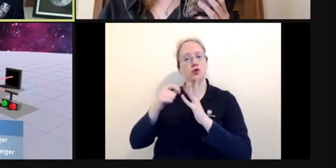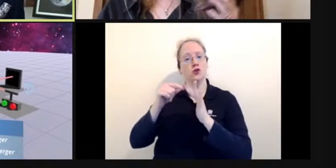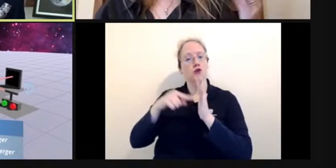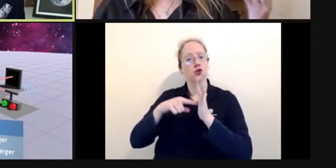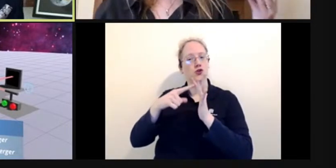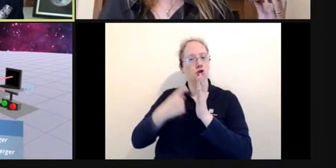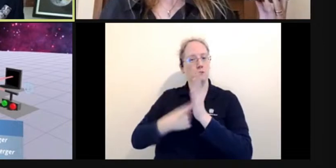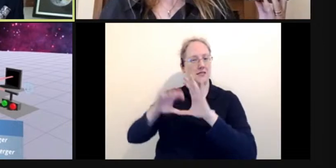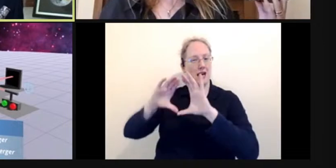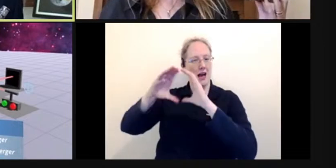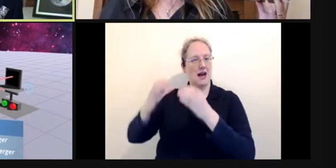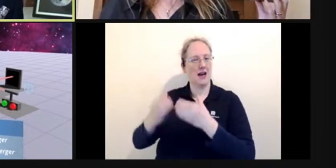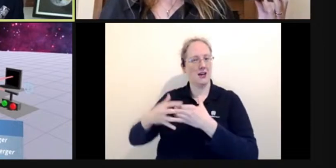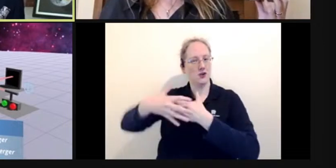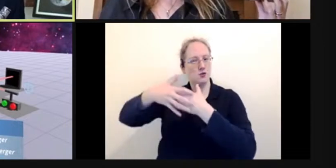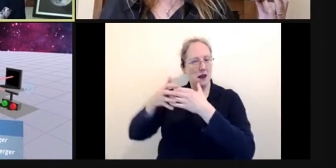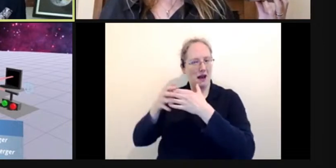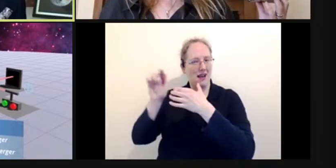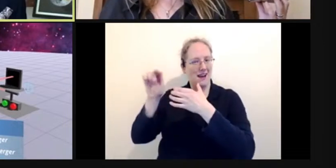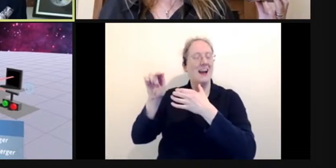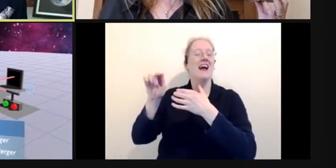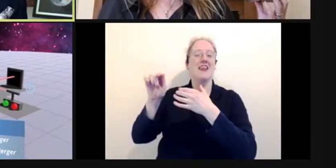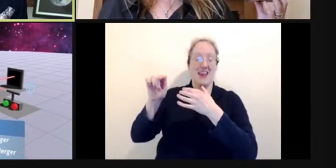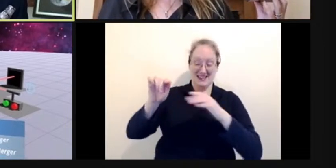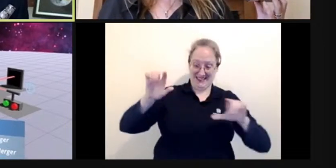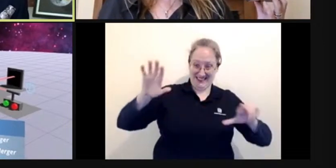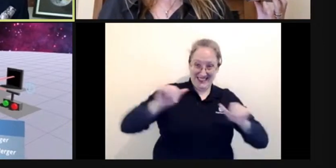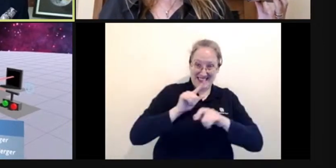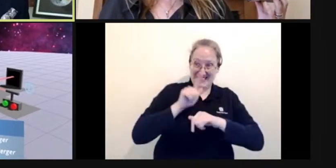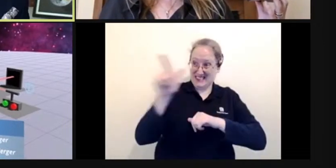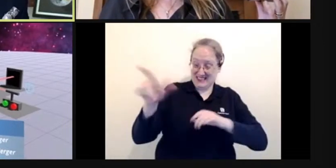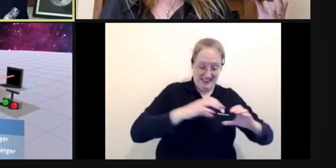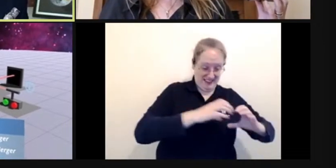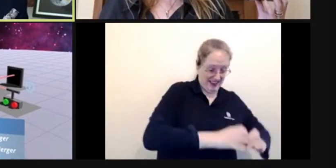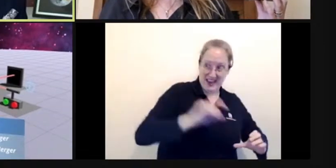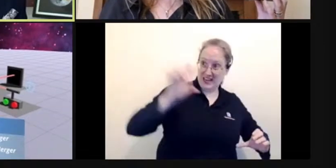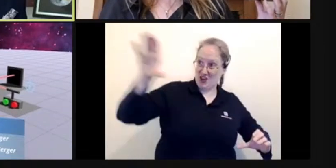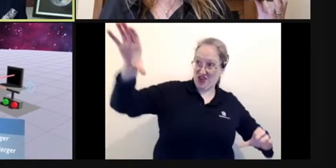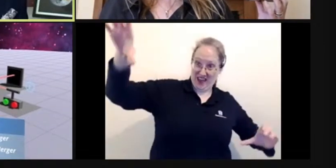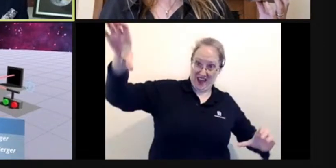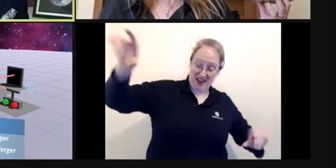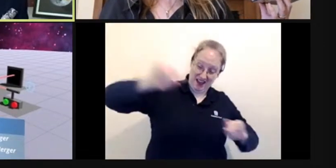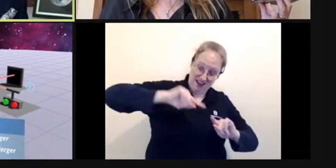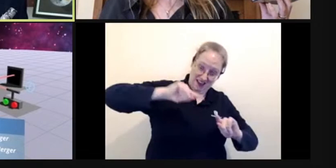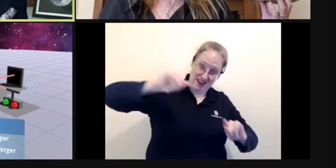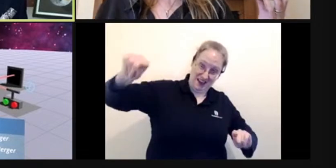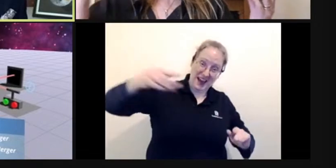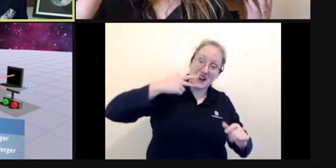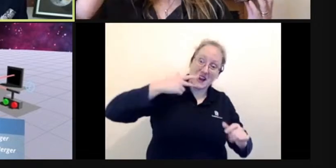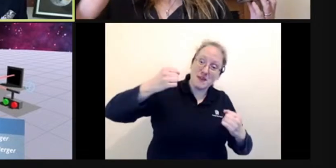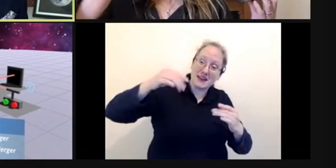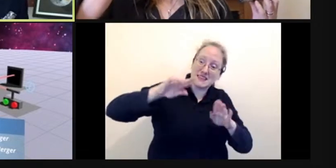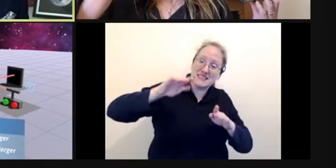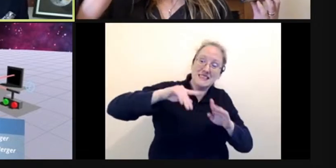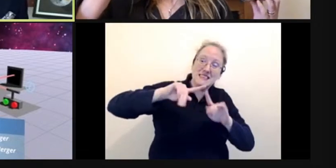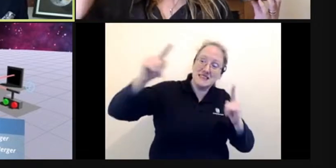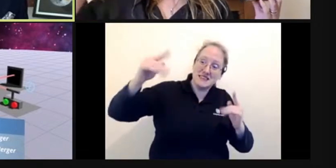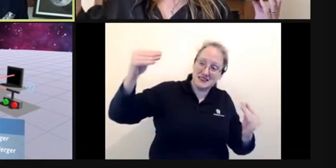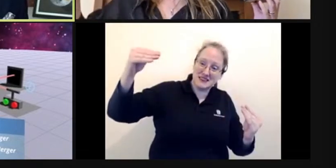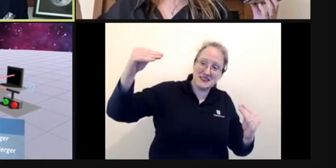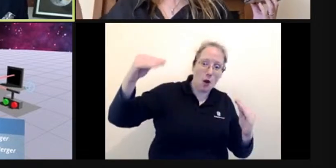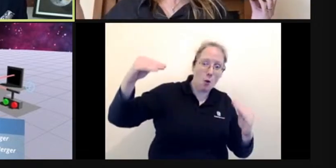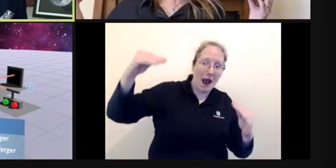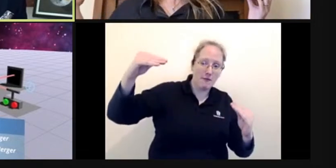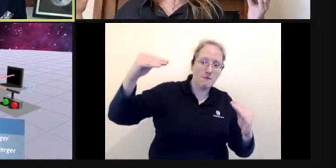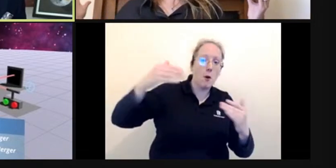impossible amount, except these detectors are so sensitive, they can measure the difference between here to the nearest star moving by about the width of a